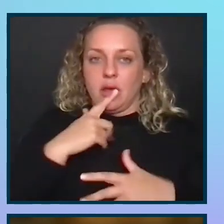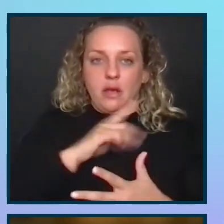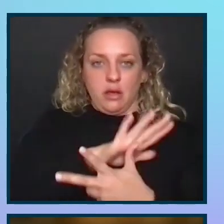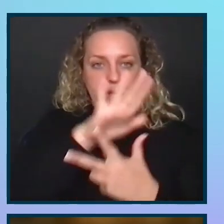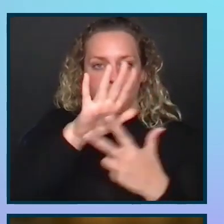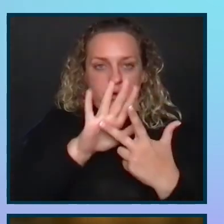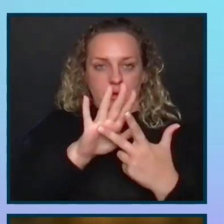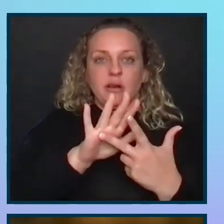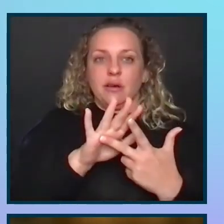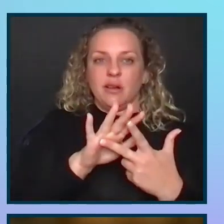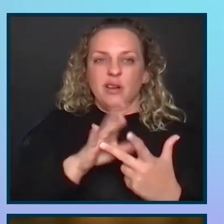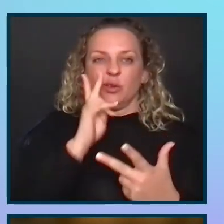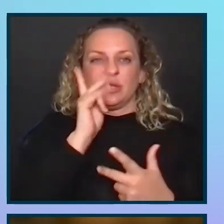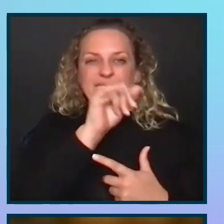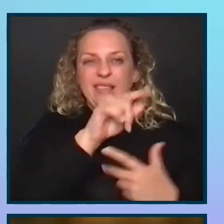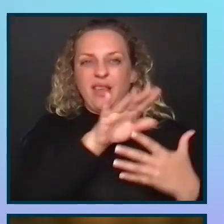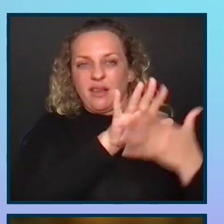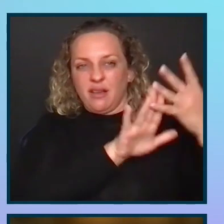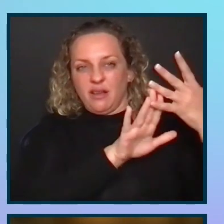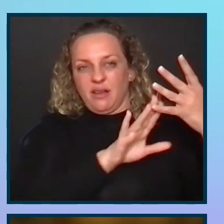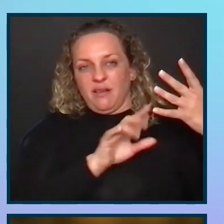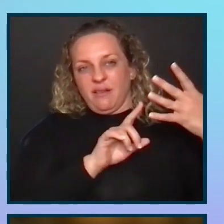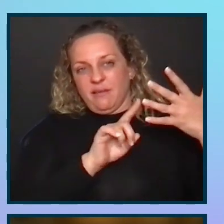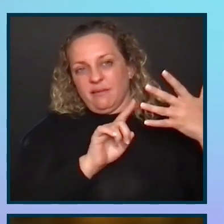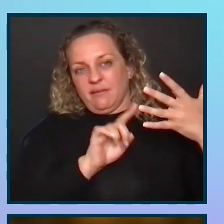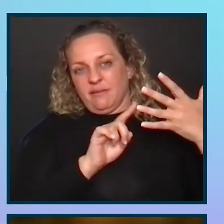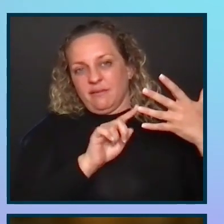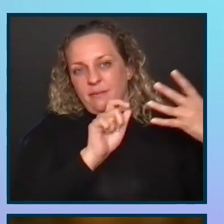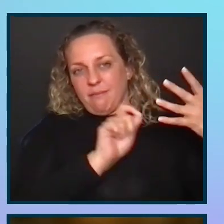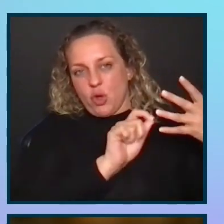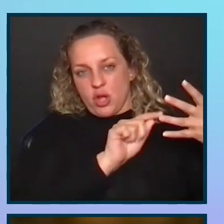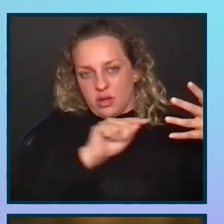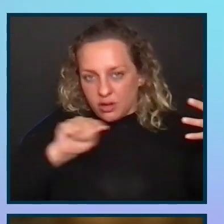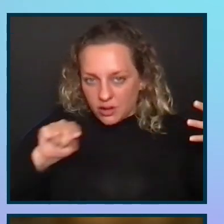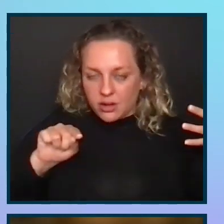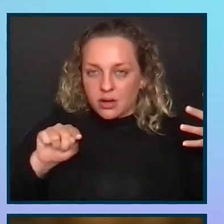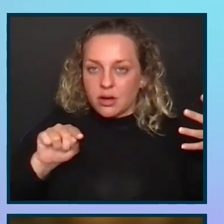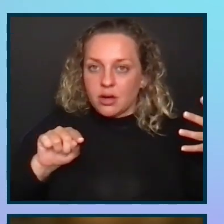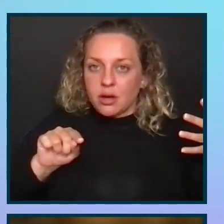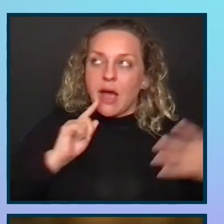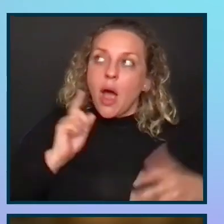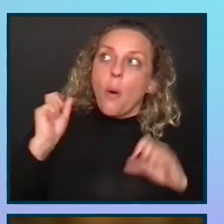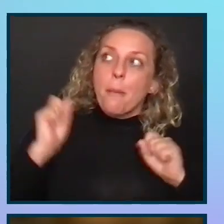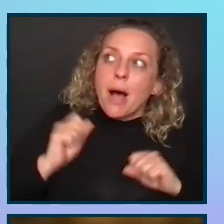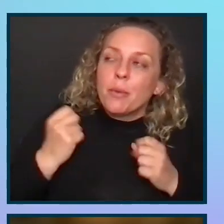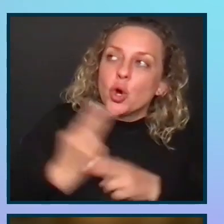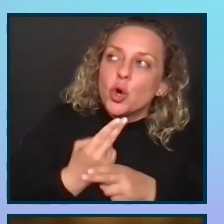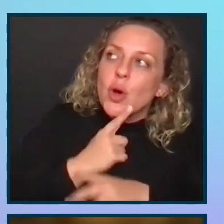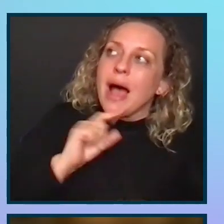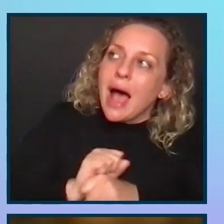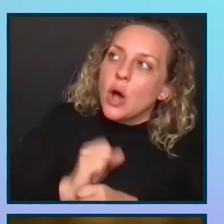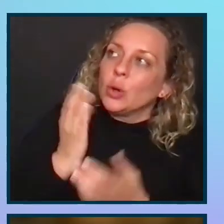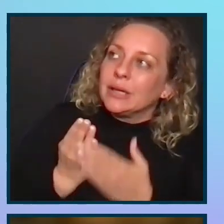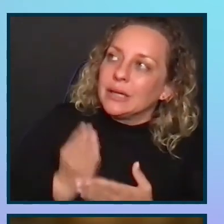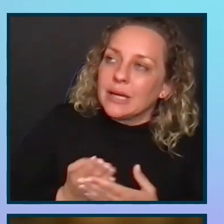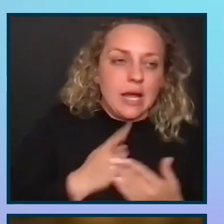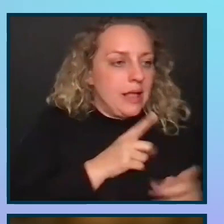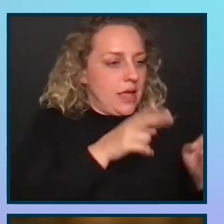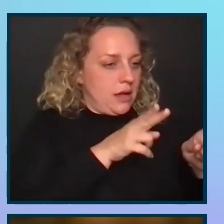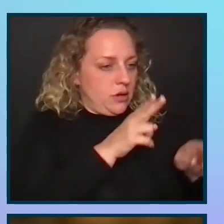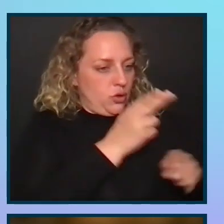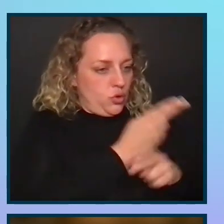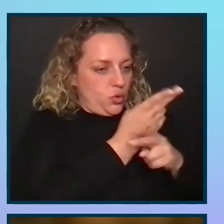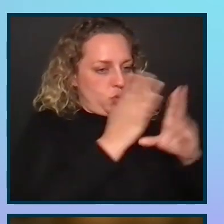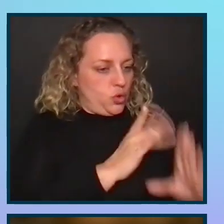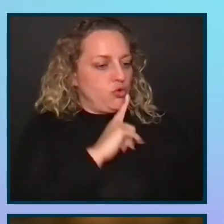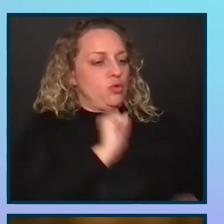combine different abilities. Where possible, we also want to use actual data. And then if we have a user, an example of a